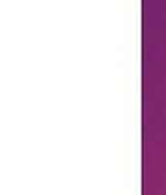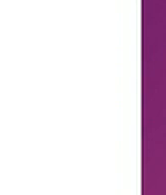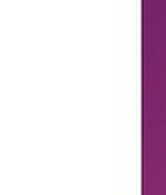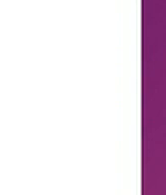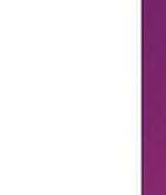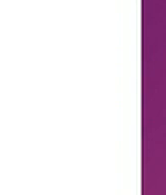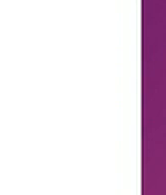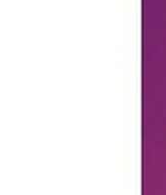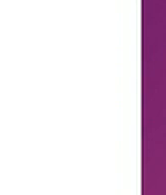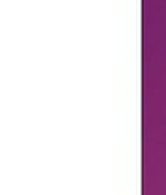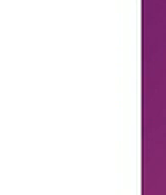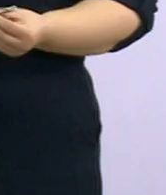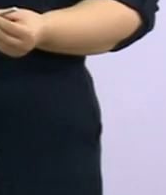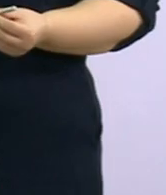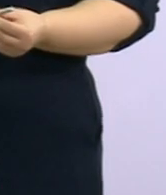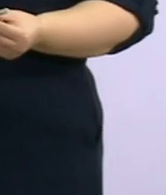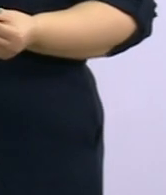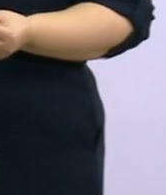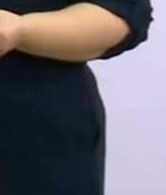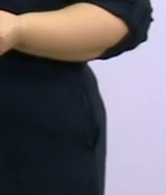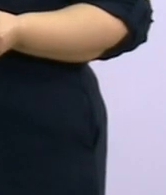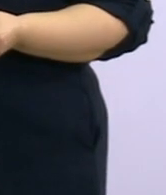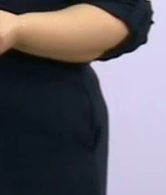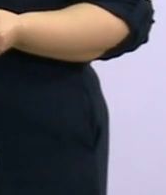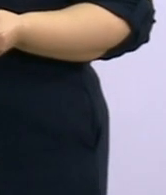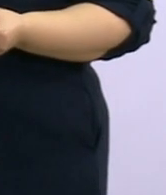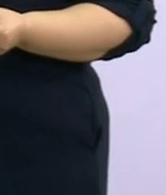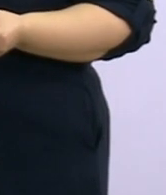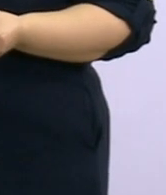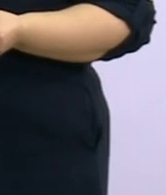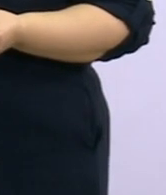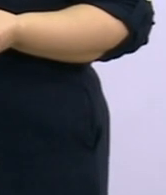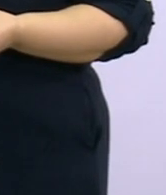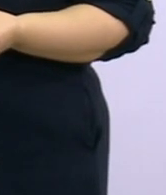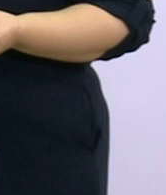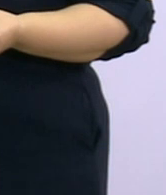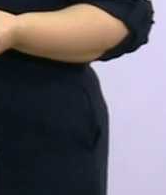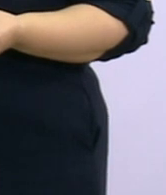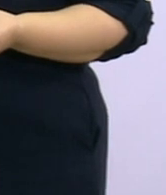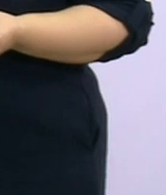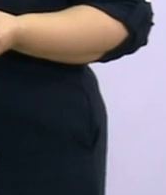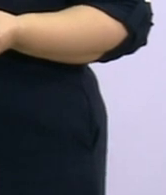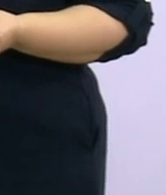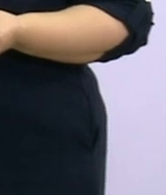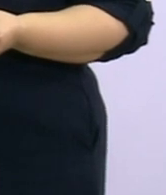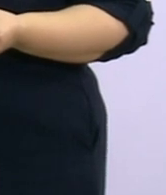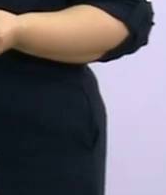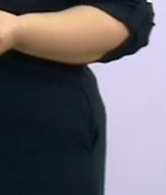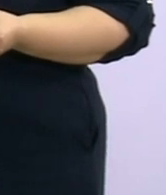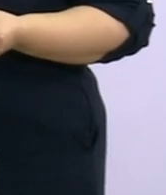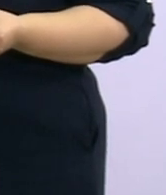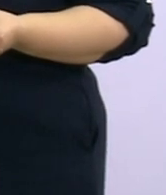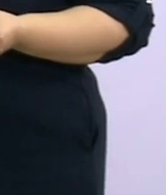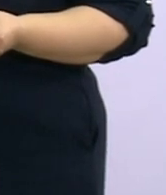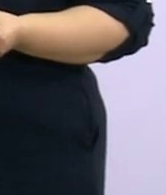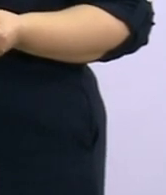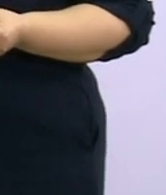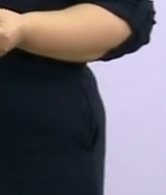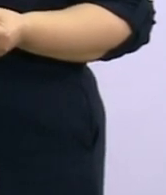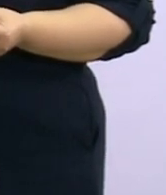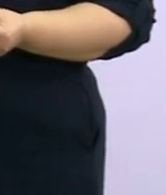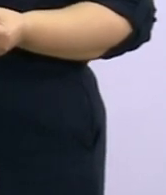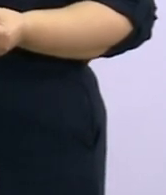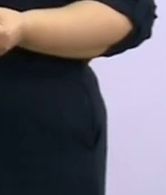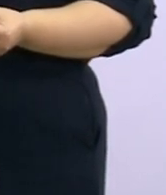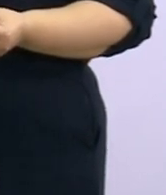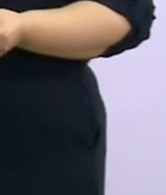weekdays. Question number 2. Are the children under 8 allowed to be alone in the